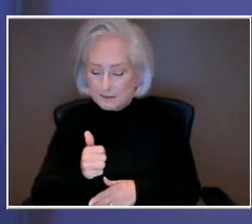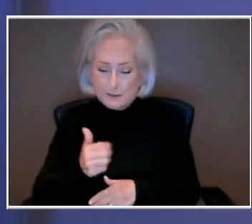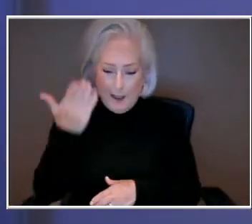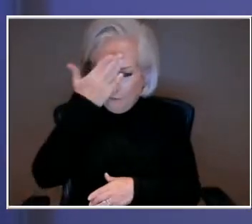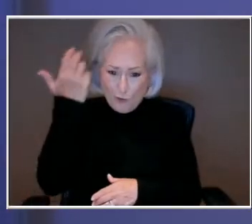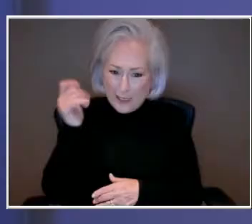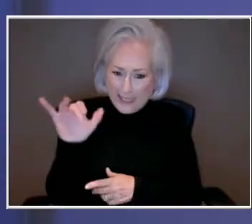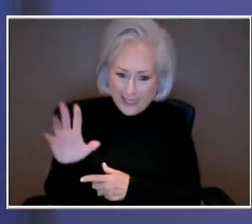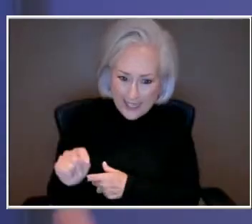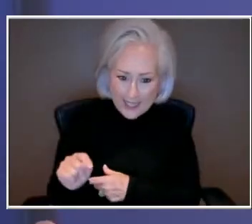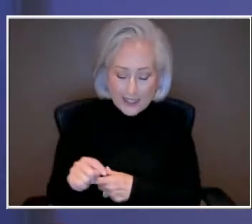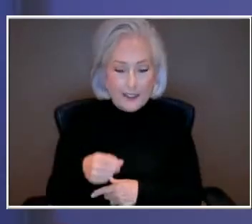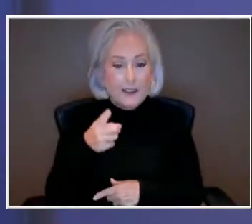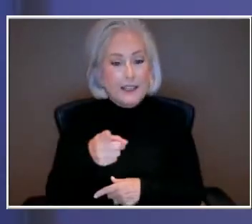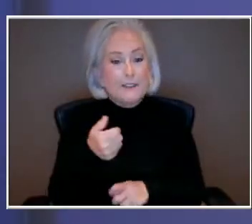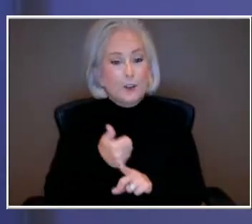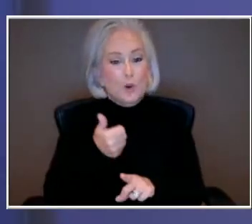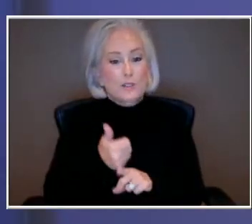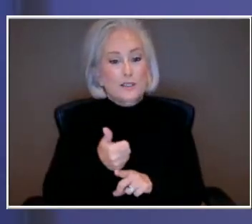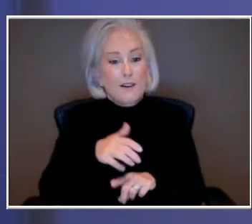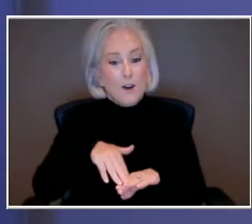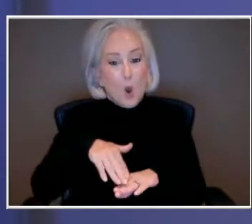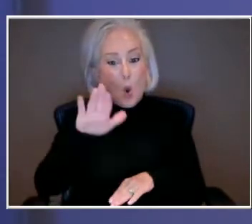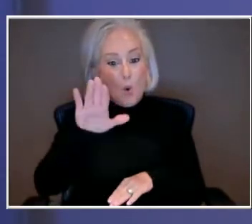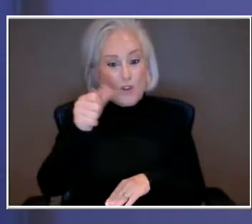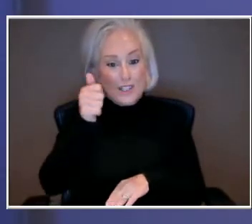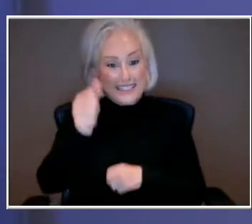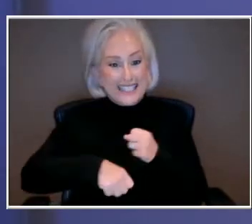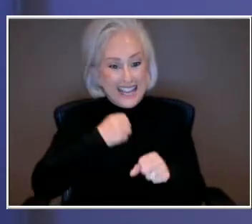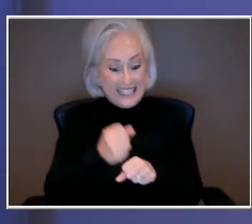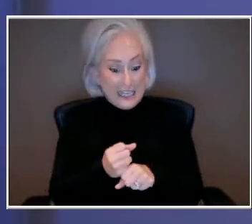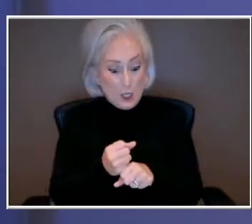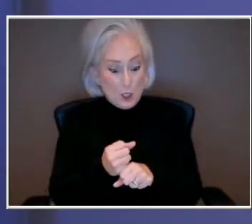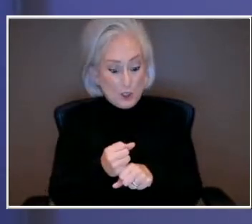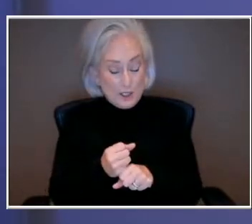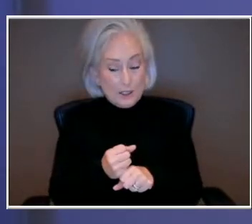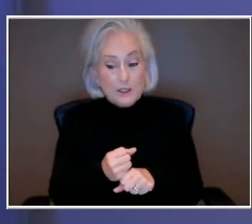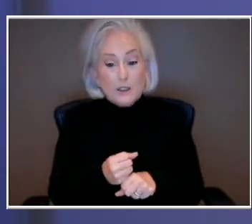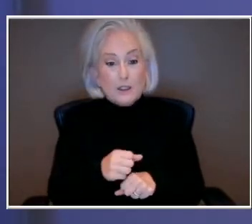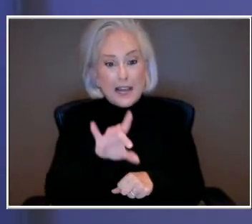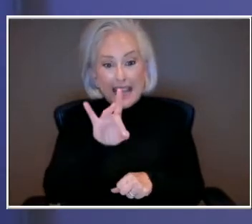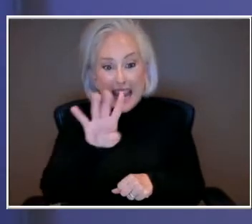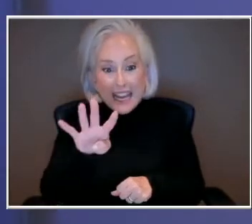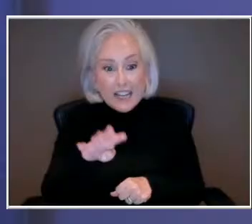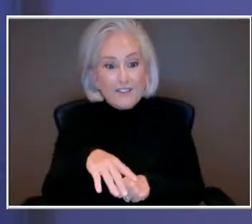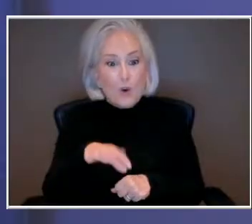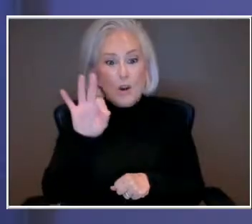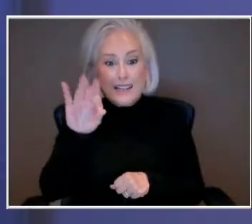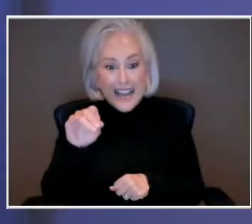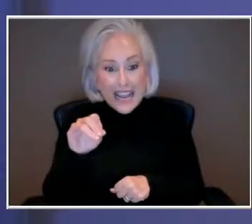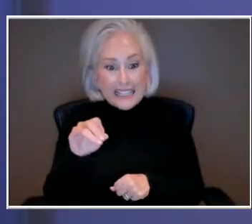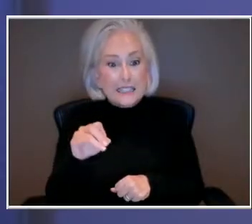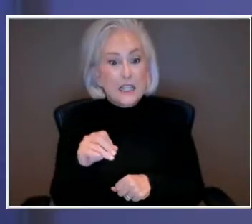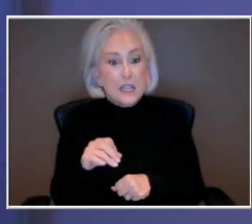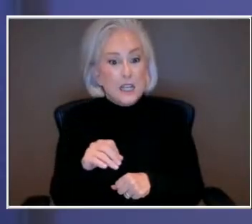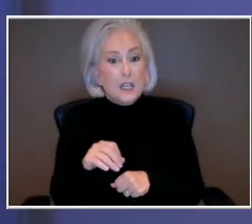10 years or more, which for most women it is nowadays, you should continue to get a mammogram at least every other